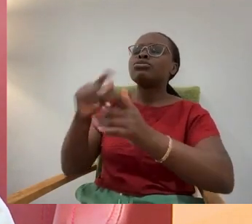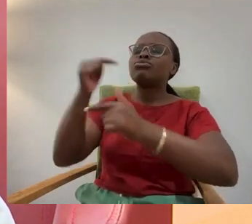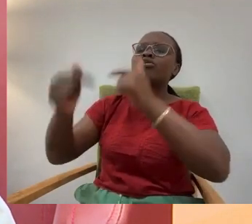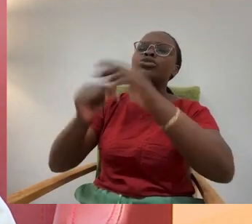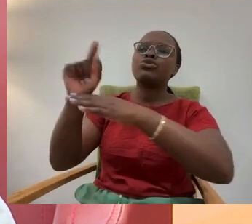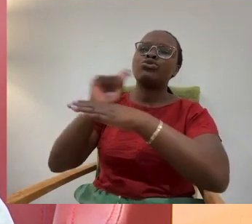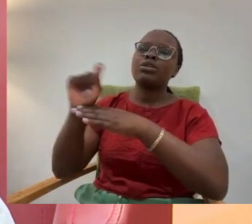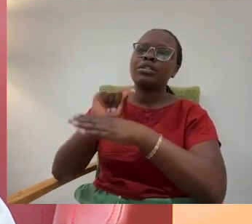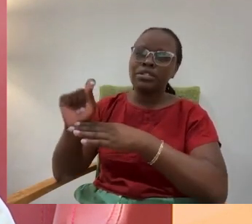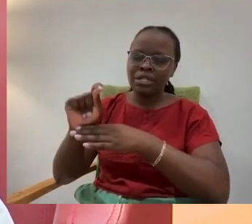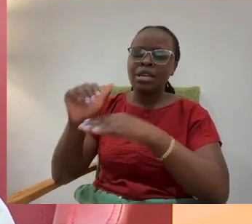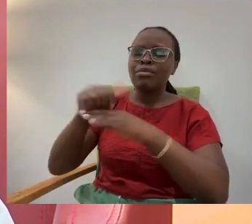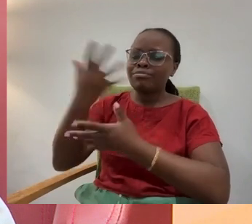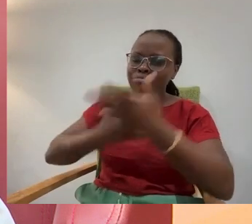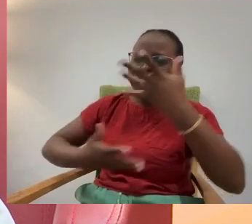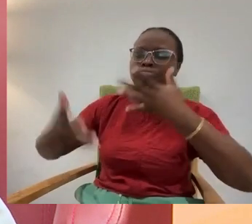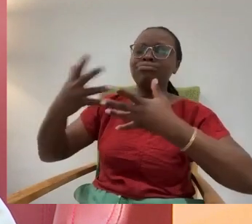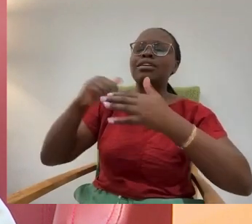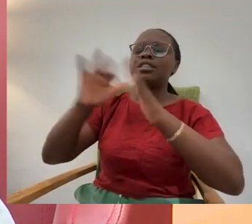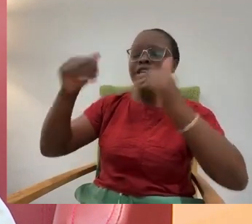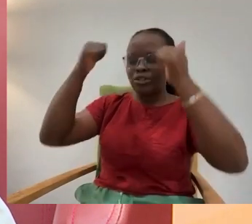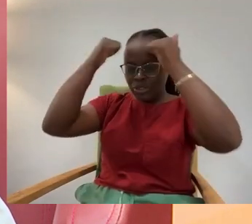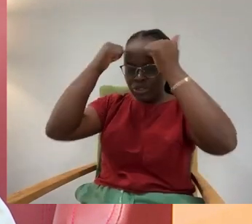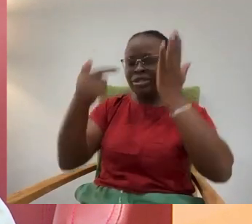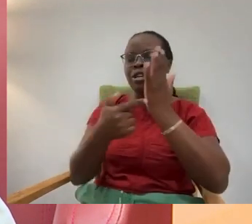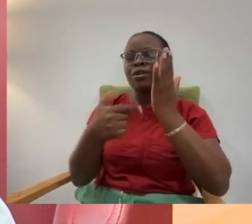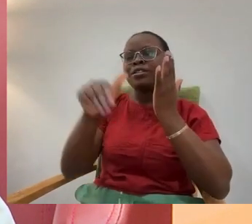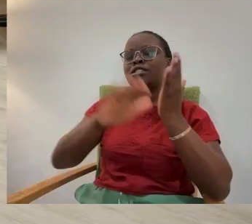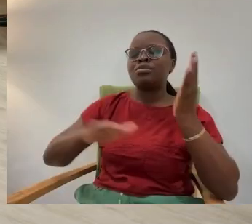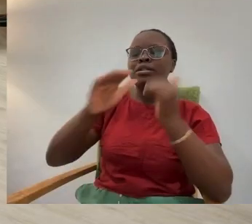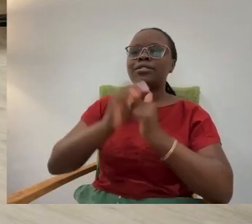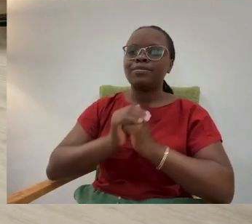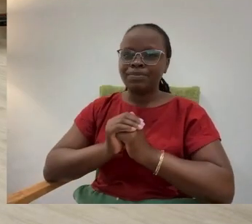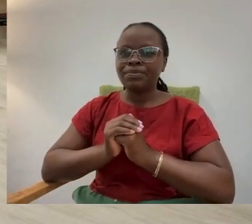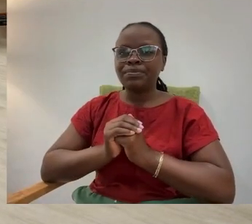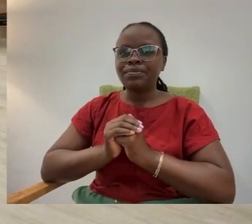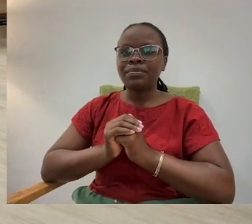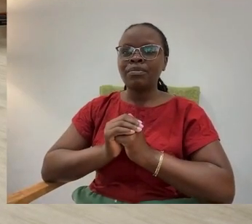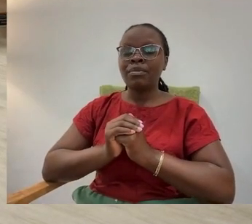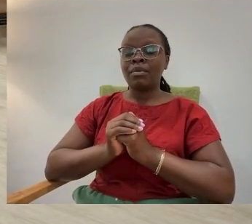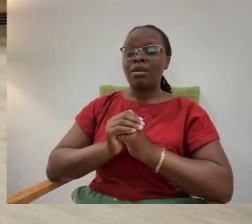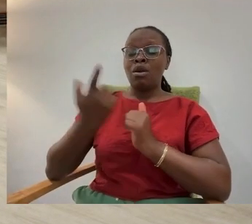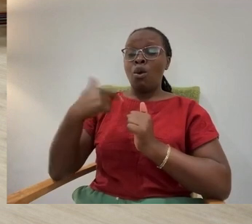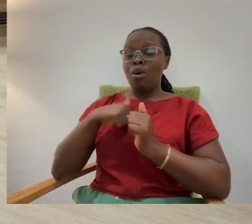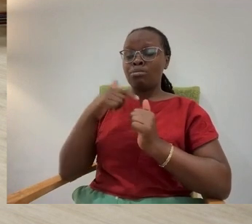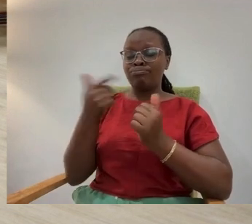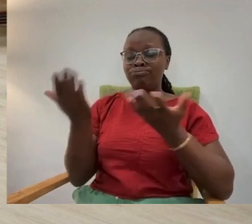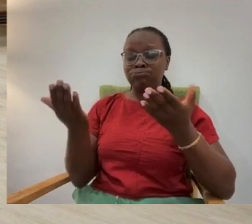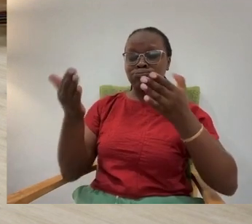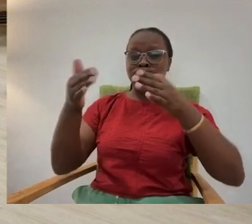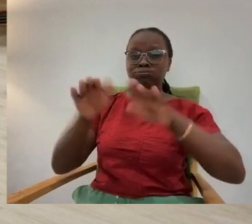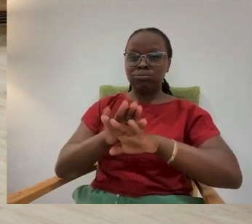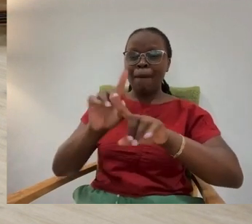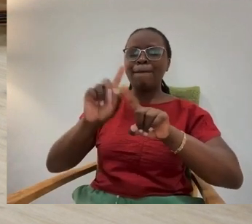continuously engage in education technology. Thank you for that. We've come to the end of our time. Before we let you go, perhaps